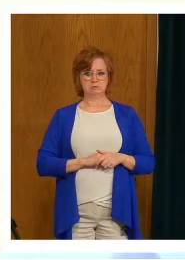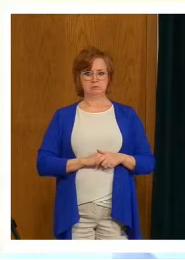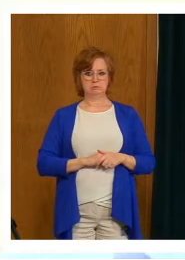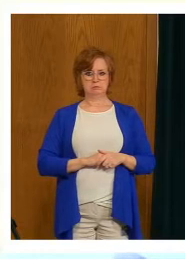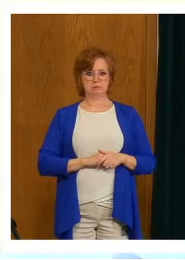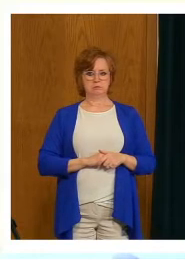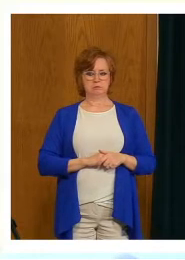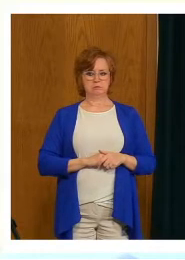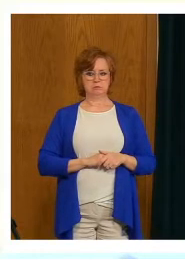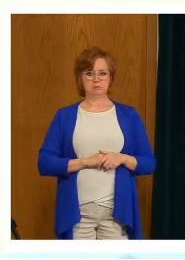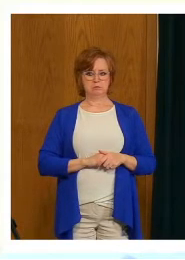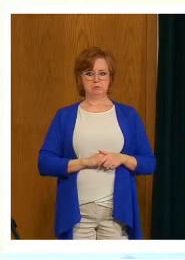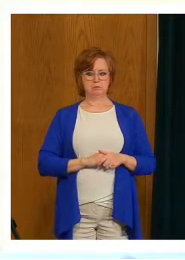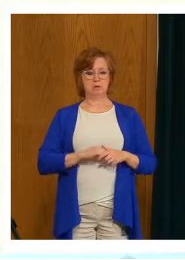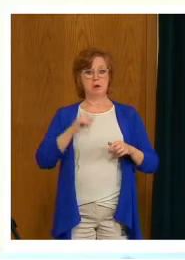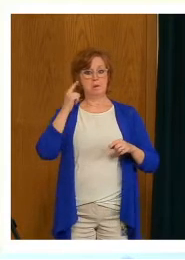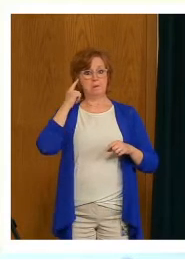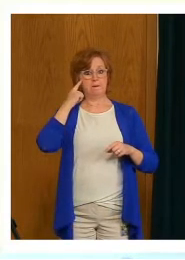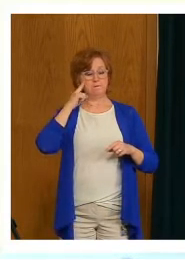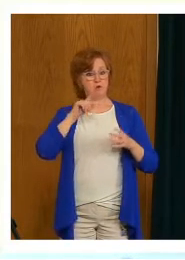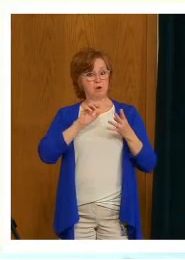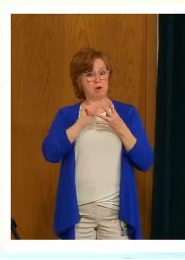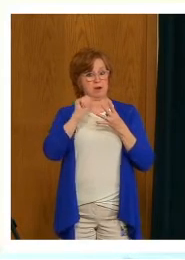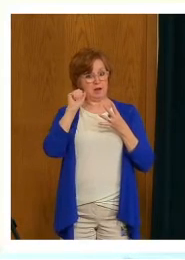But specifically for second dose,